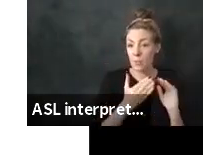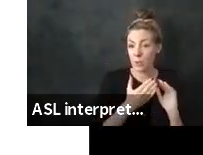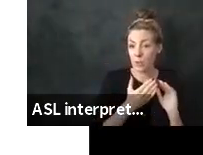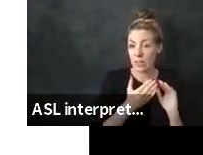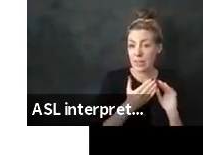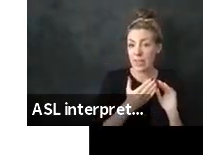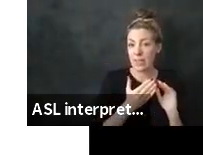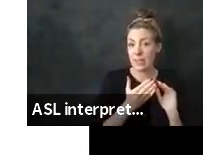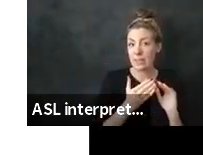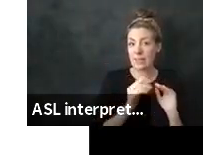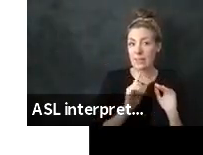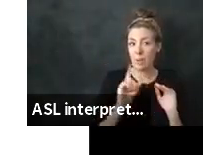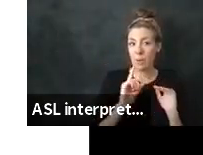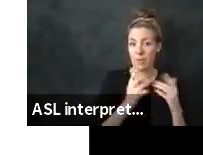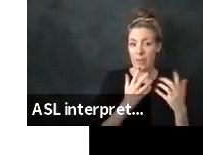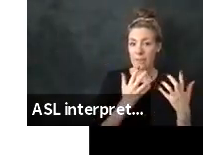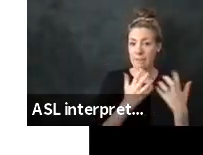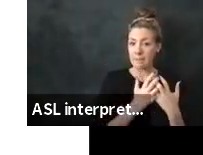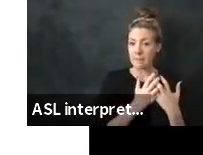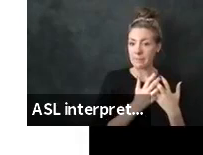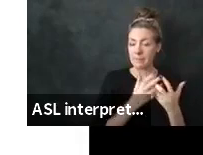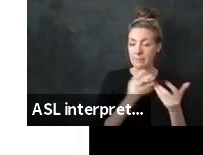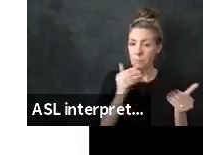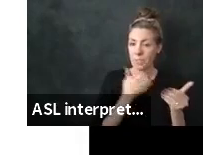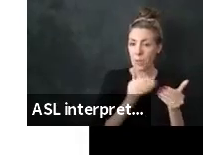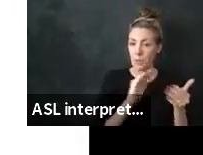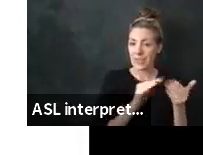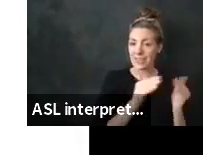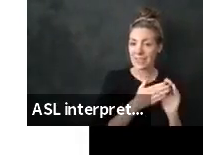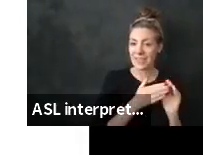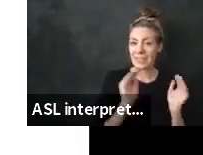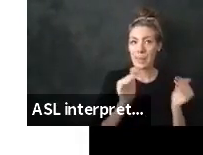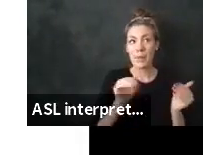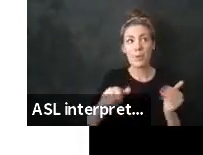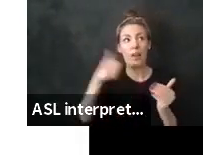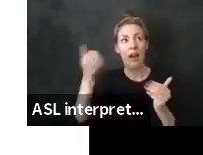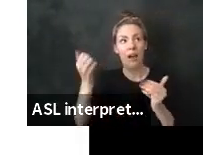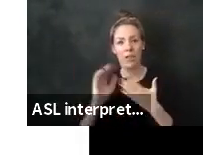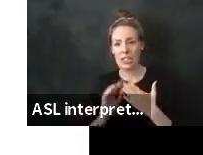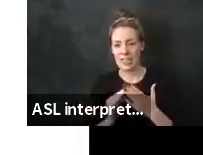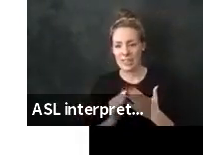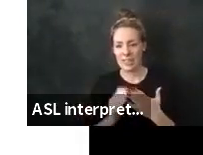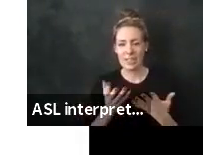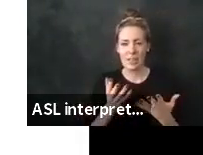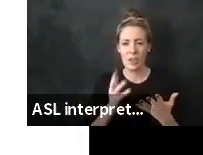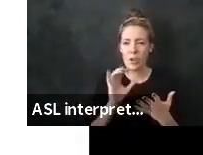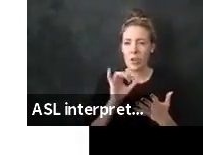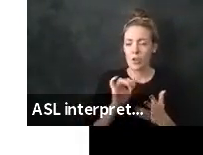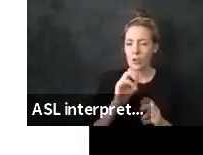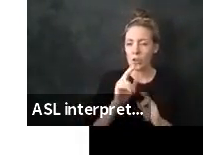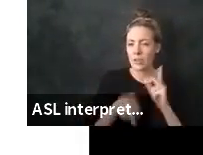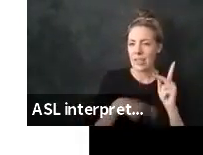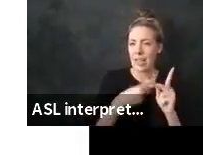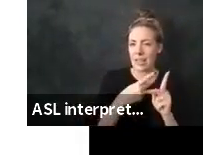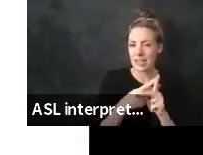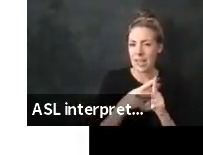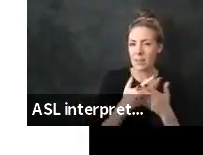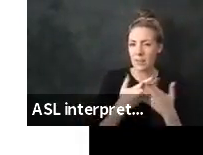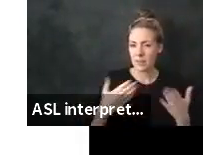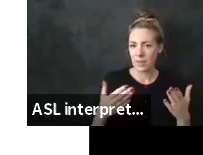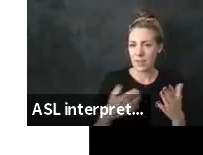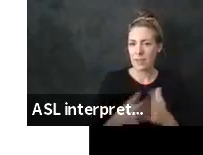particular nearby city as opposed to another city. So these are the type of things on a county level we want